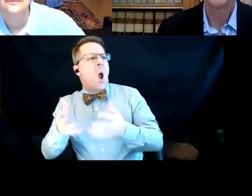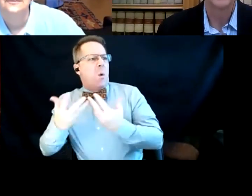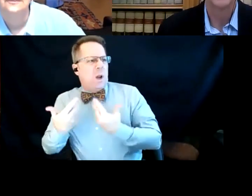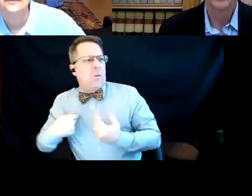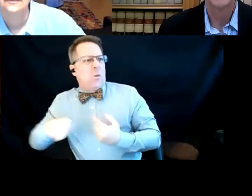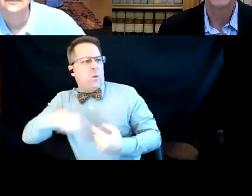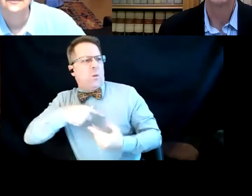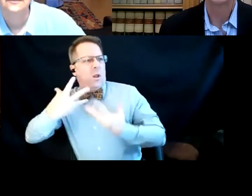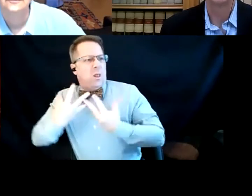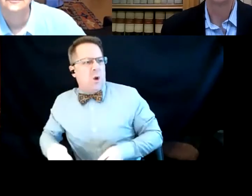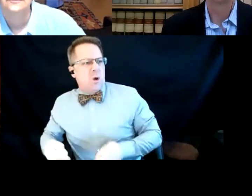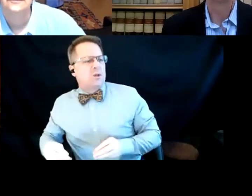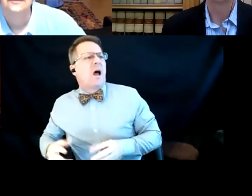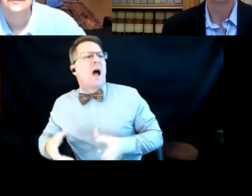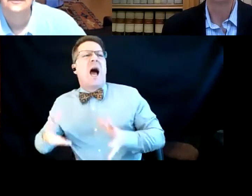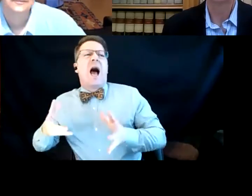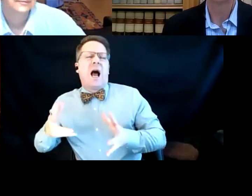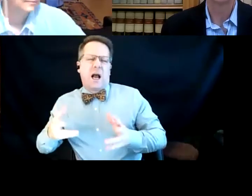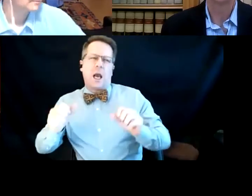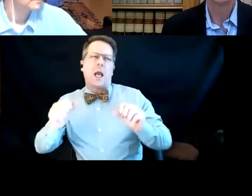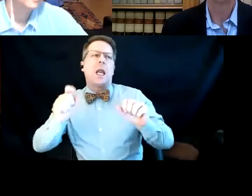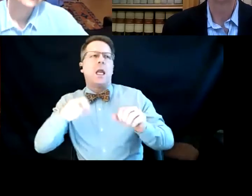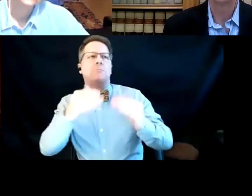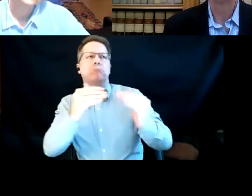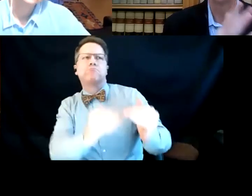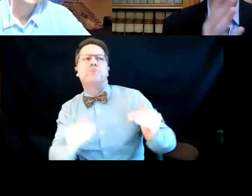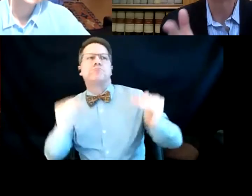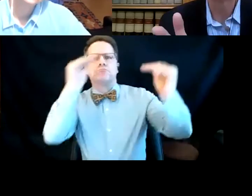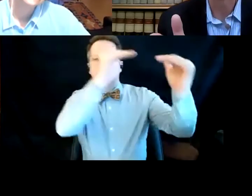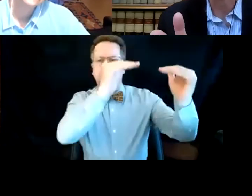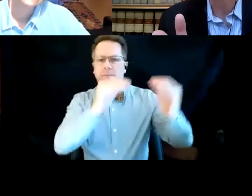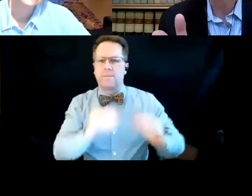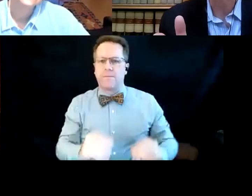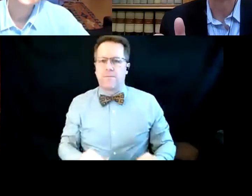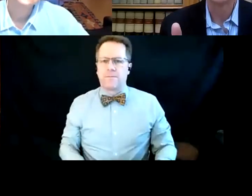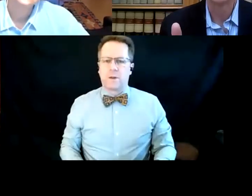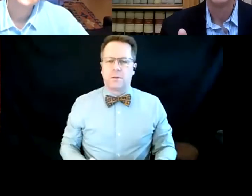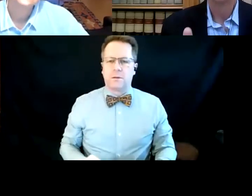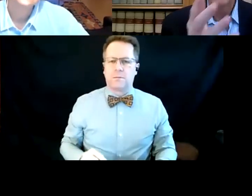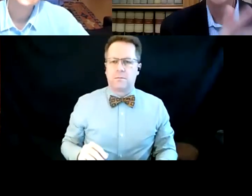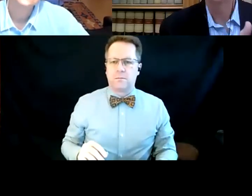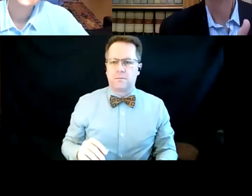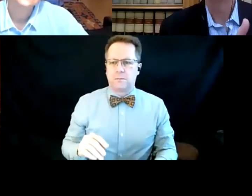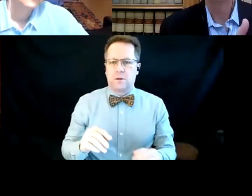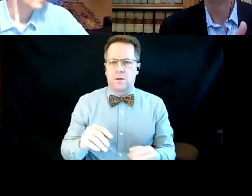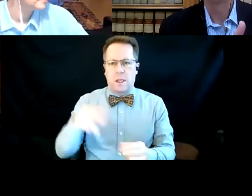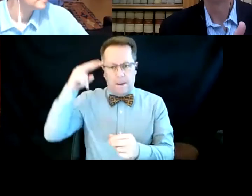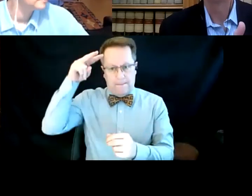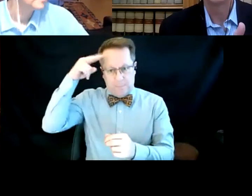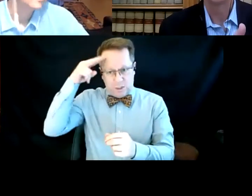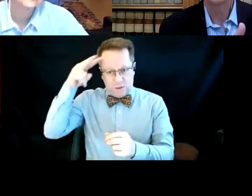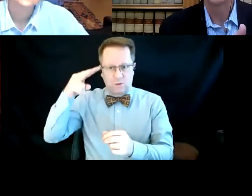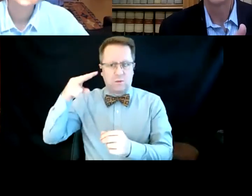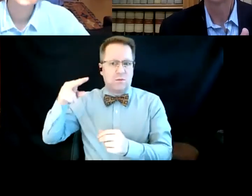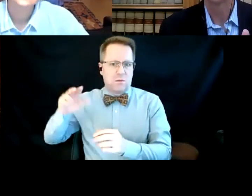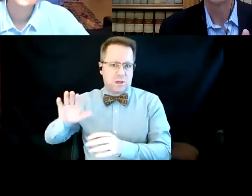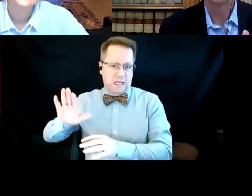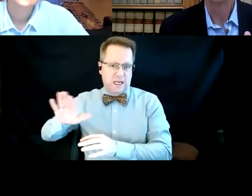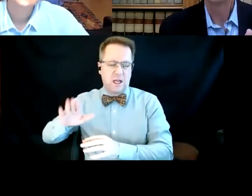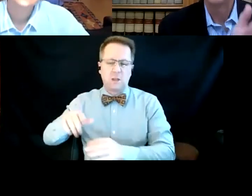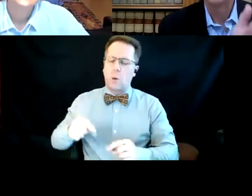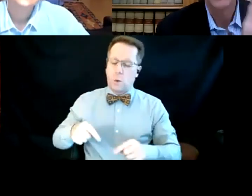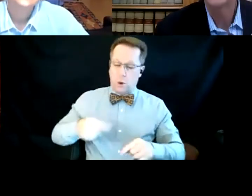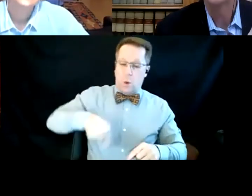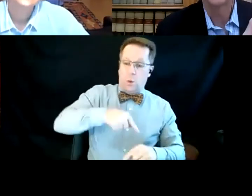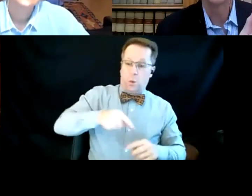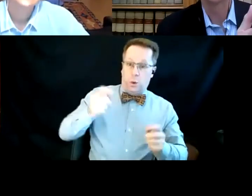about the border wall case and the return to Mexico policy case. Those are 2 examples where we won in the lower courts.